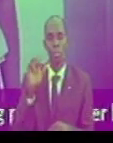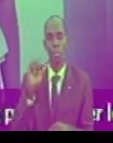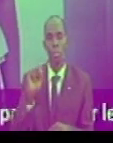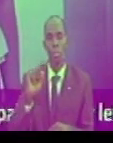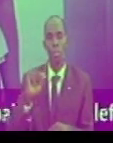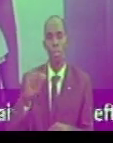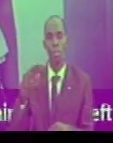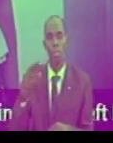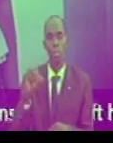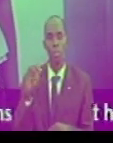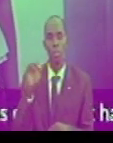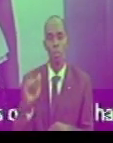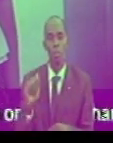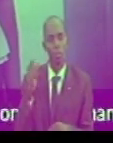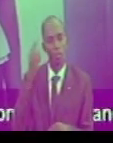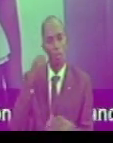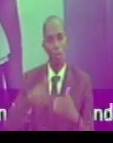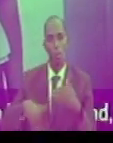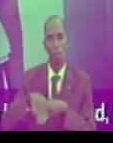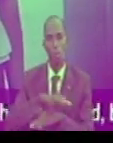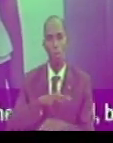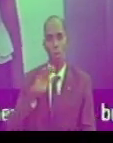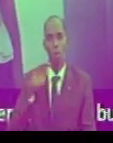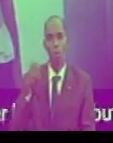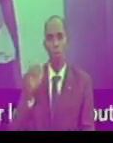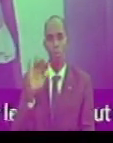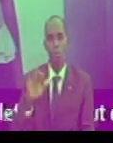got healed. Listen to her testimony.